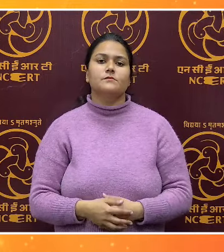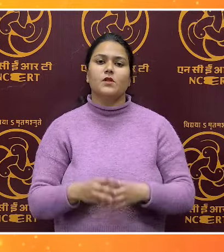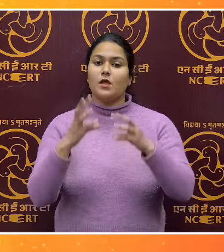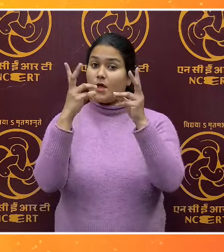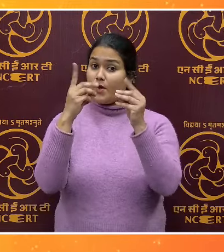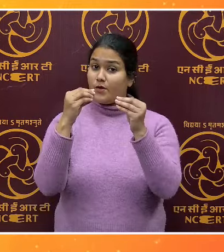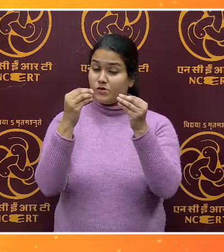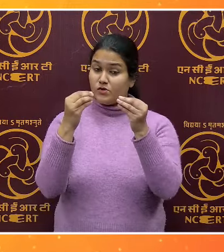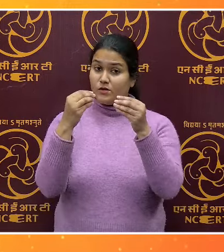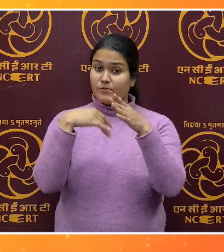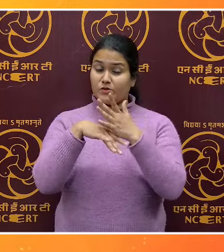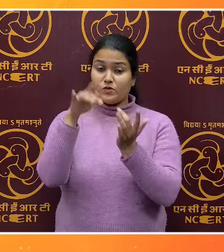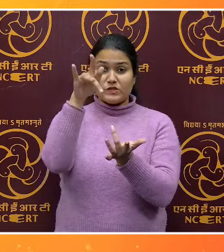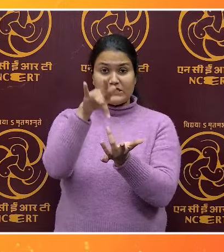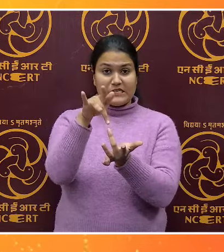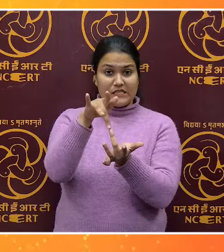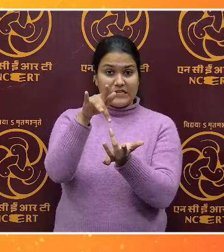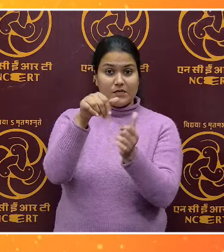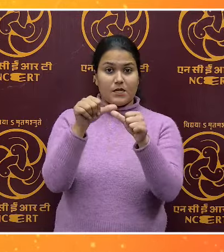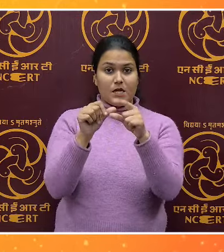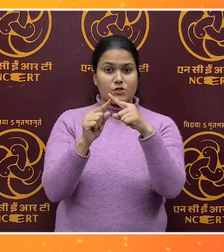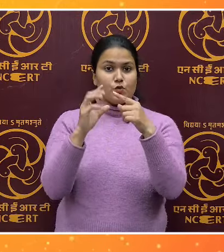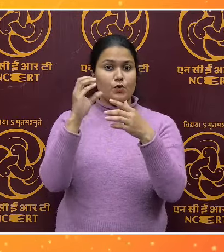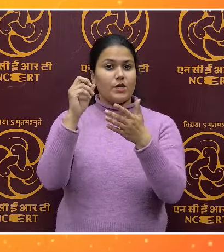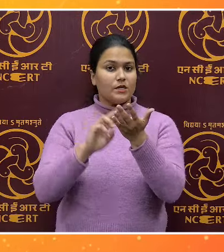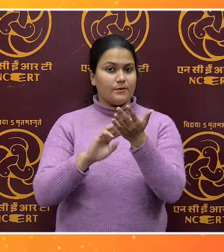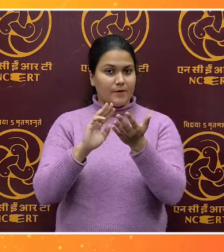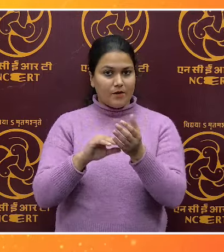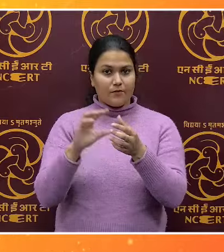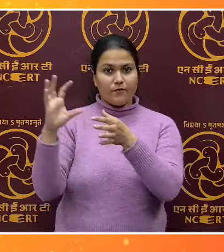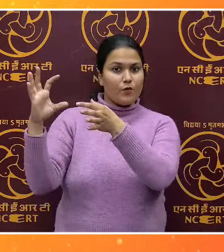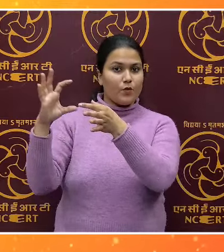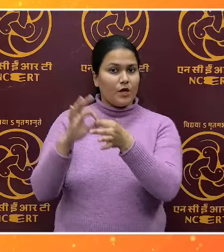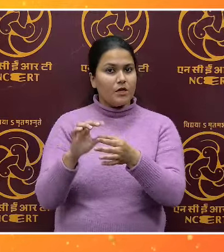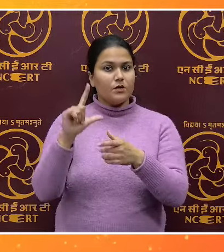formed by central metal atom with ligands.